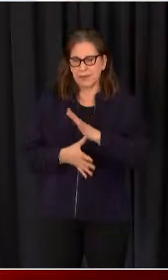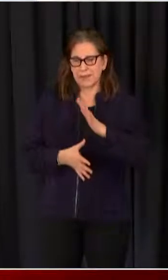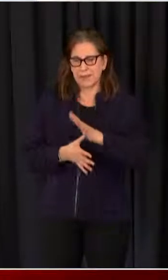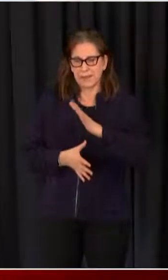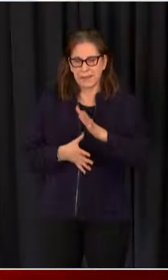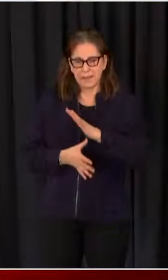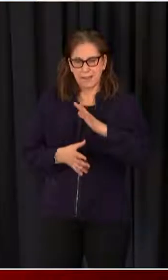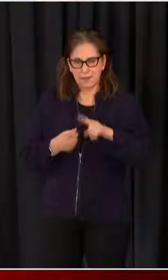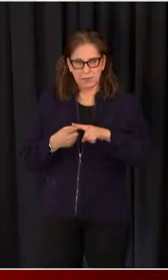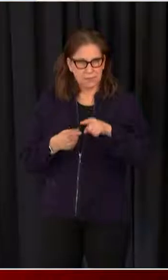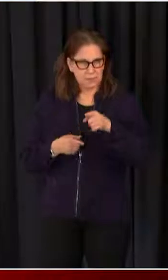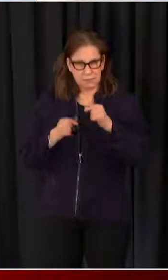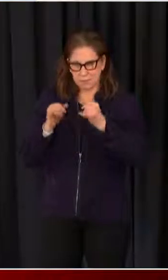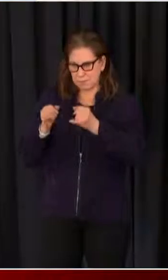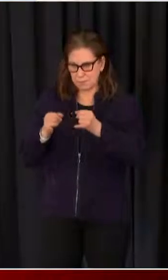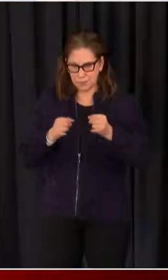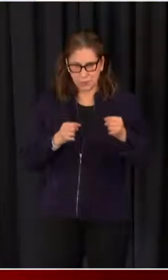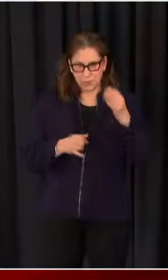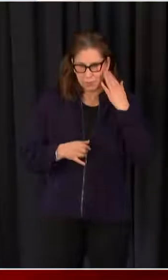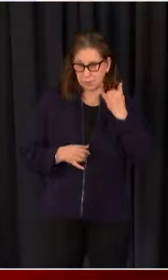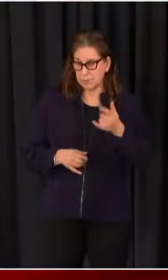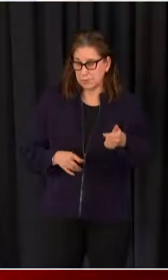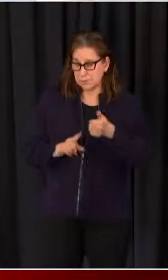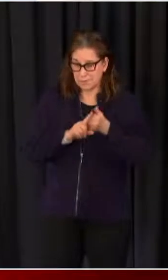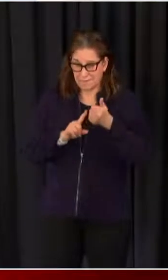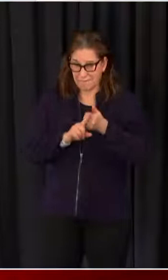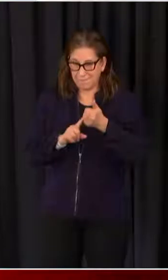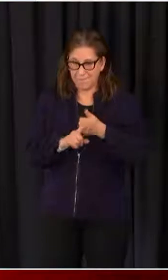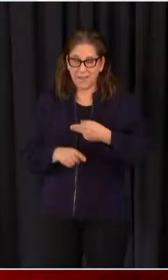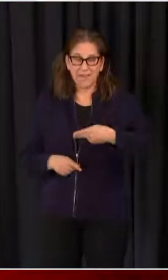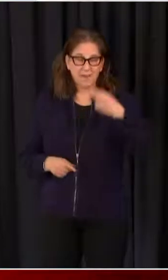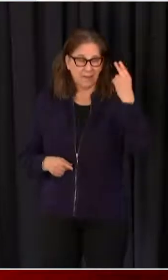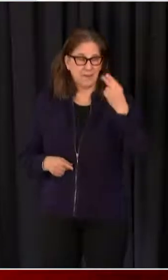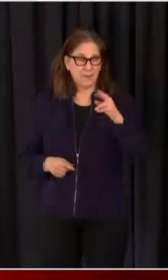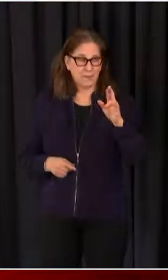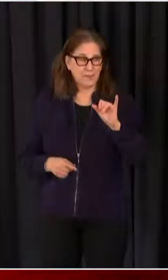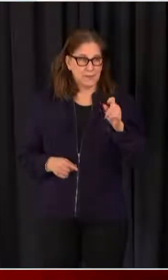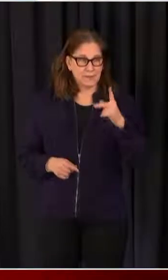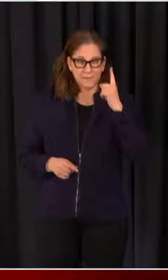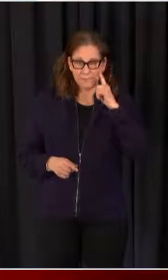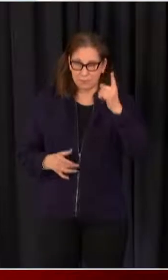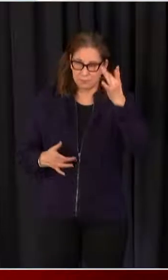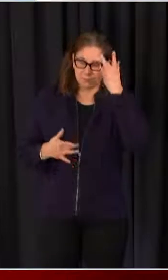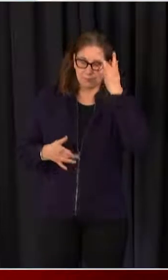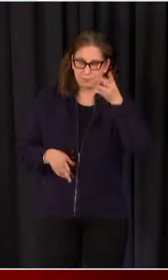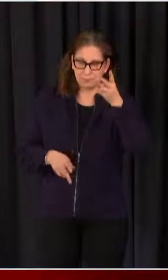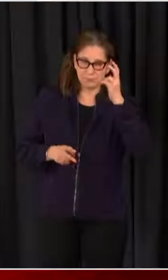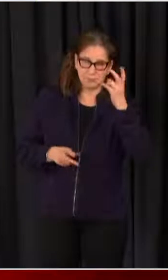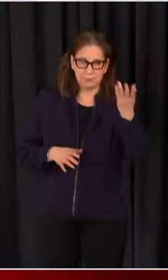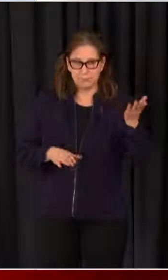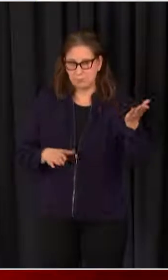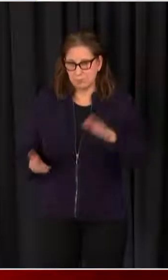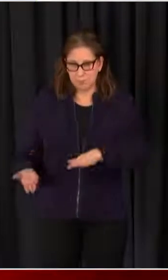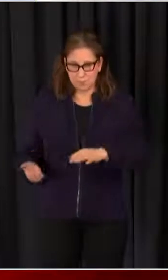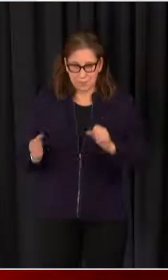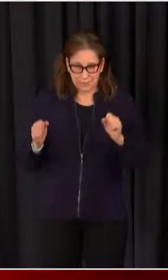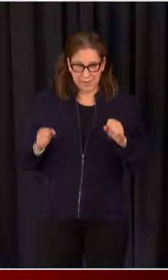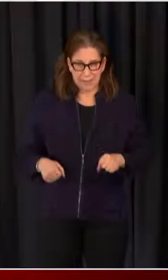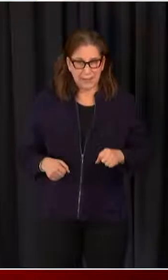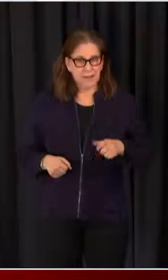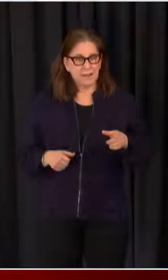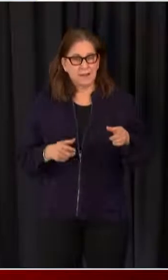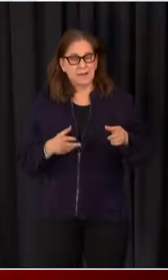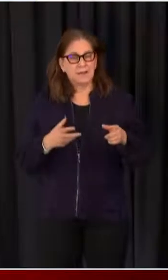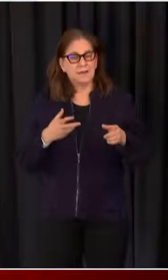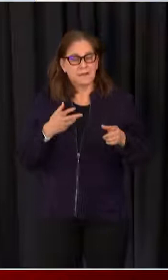risk for disease, severe disease, hospitalization, and death. That's what we call our morbidity and mortality group. So starting with people who lived in